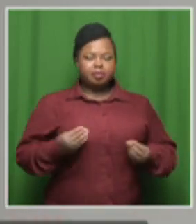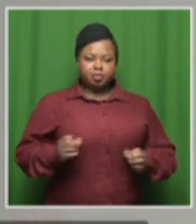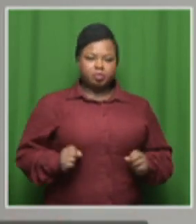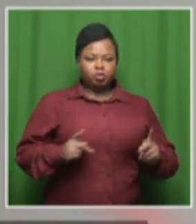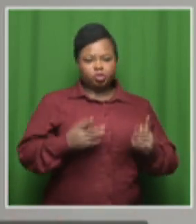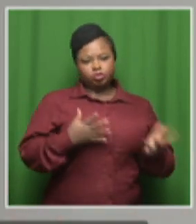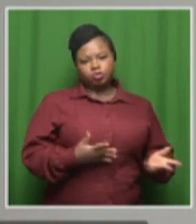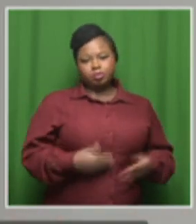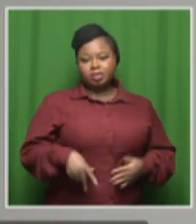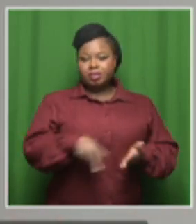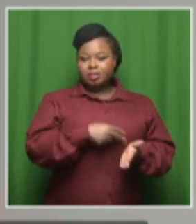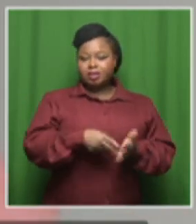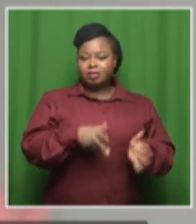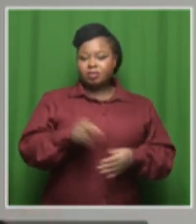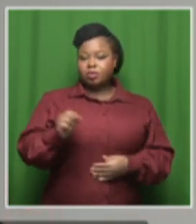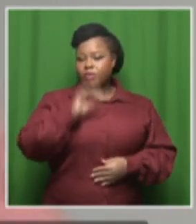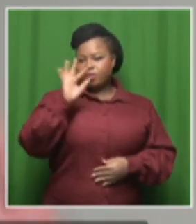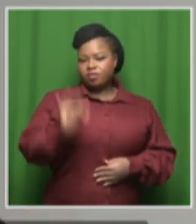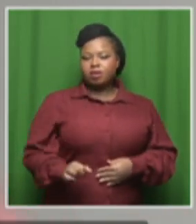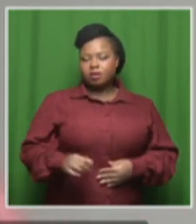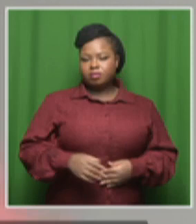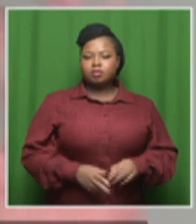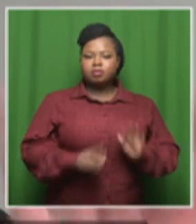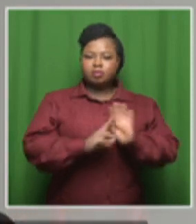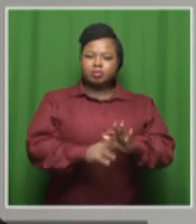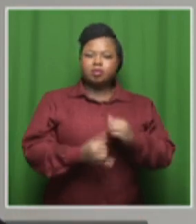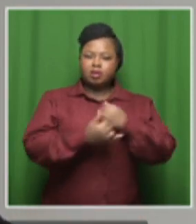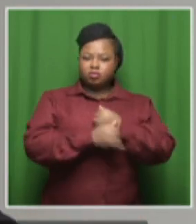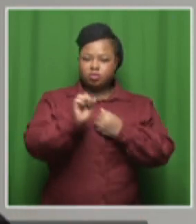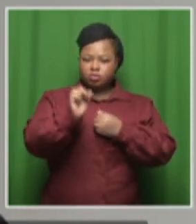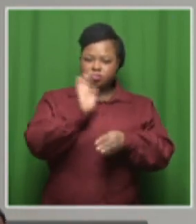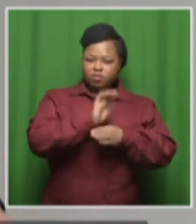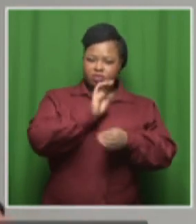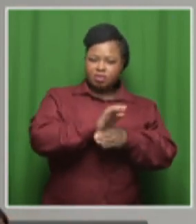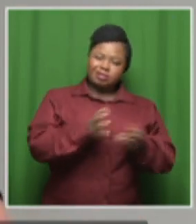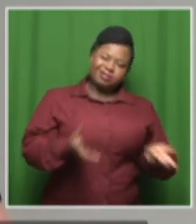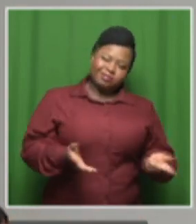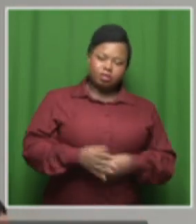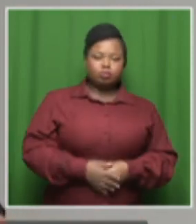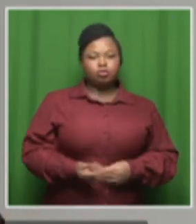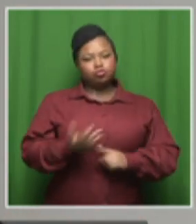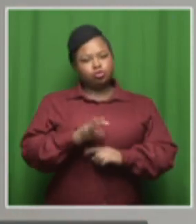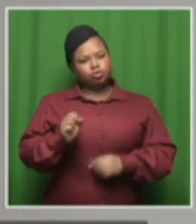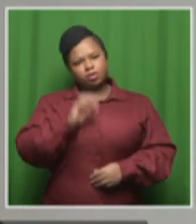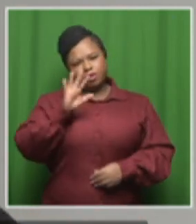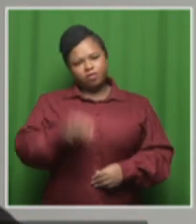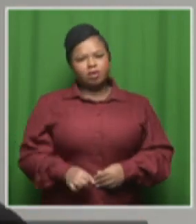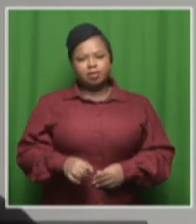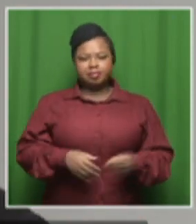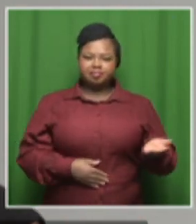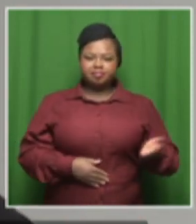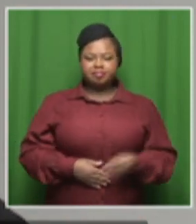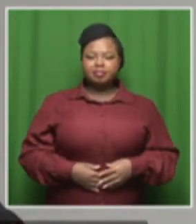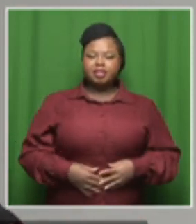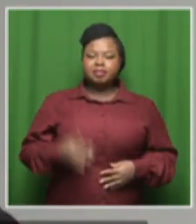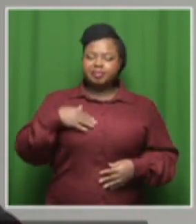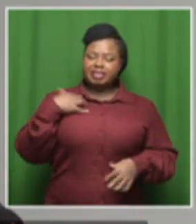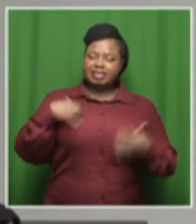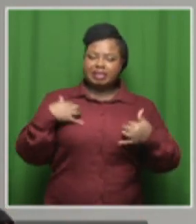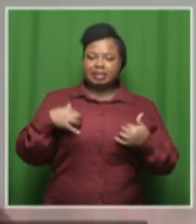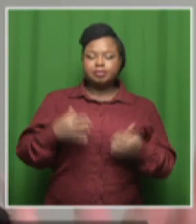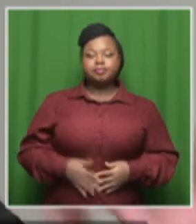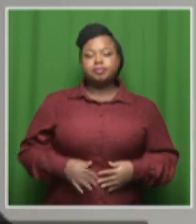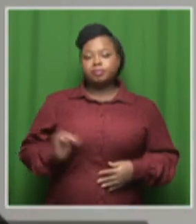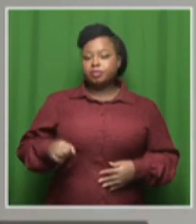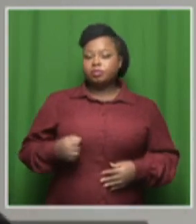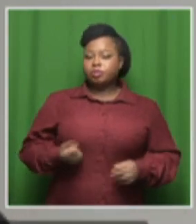opportunity, especially dancers in South Africa, to represent your country overseas and show the South African flavor there. So I'm very excited,